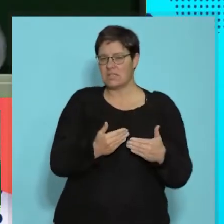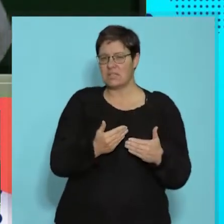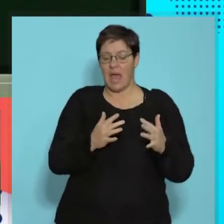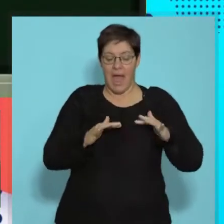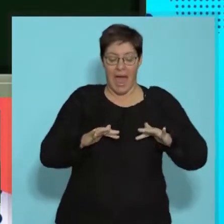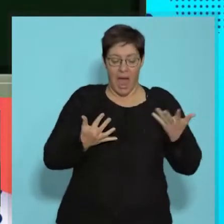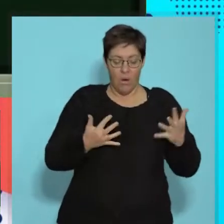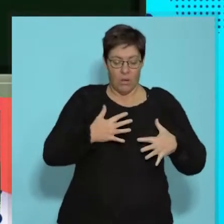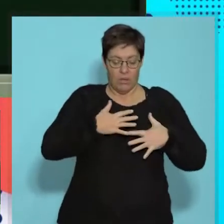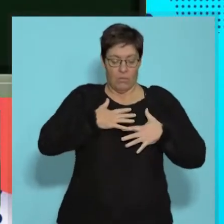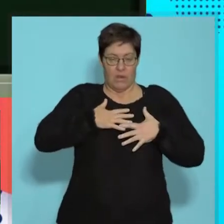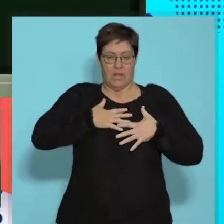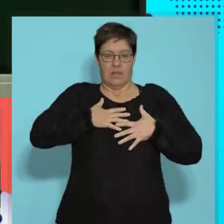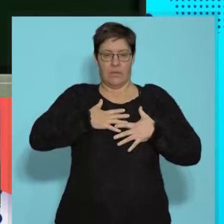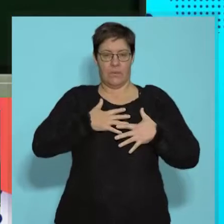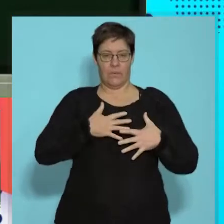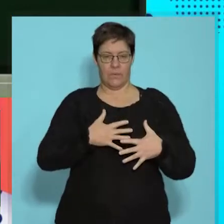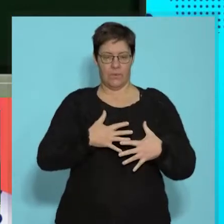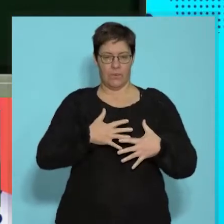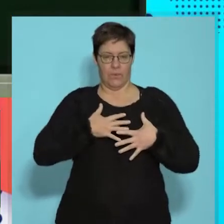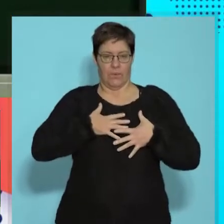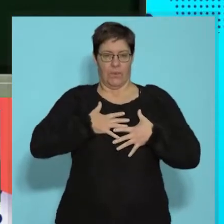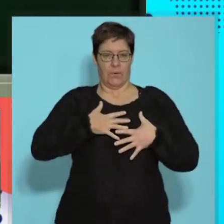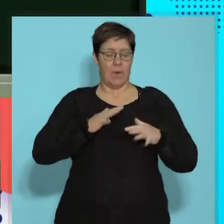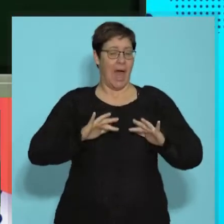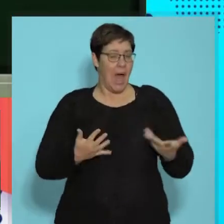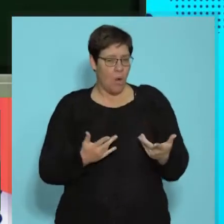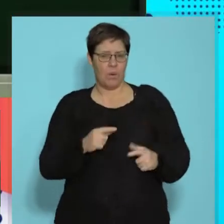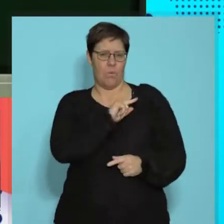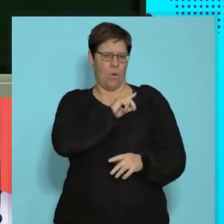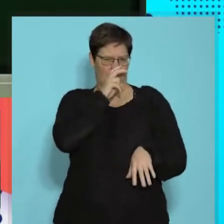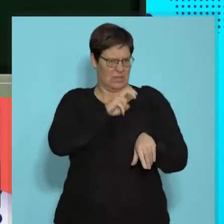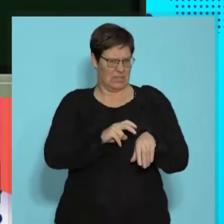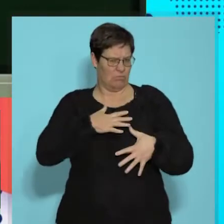of how we breathe, and why we need to breathe.